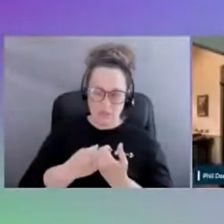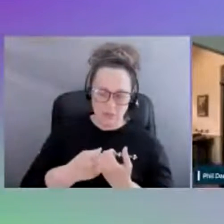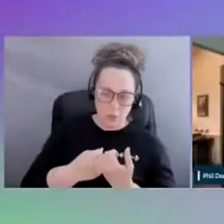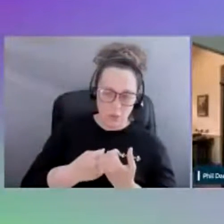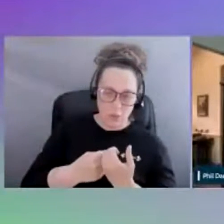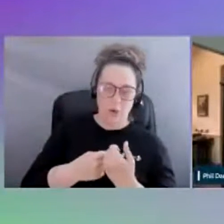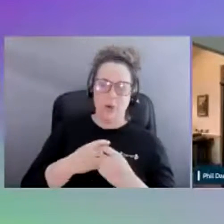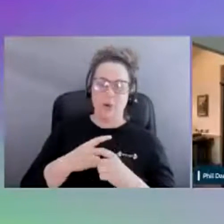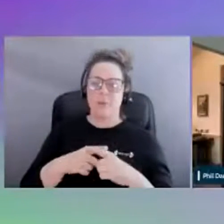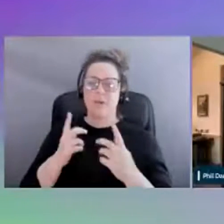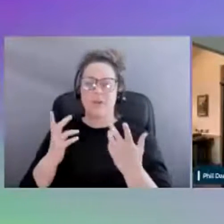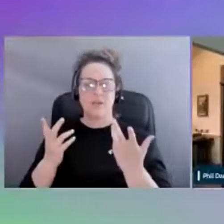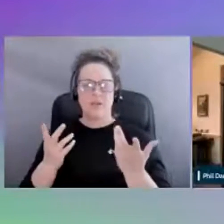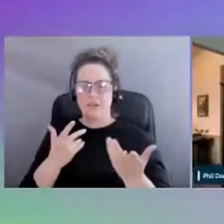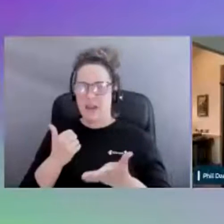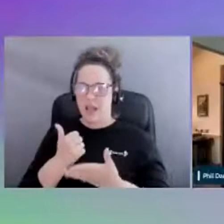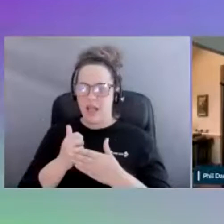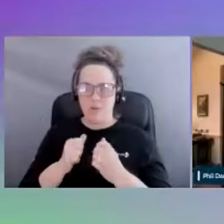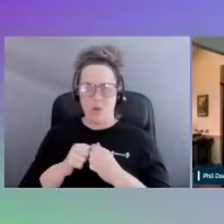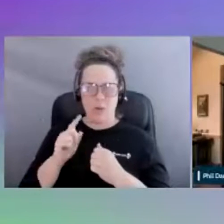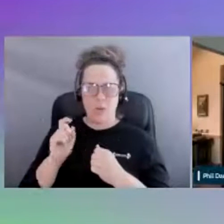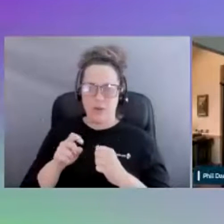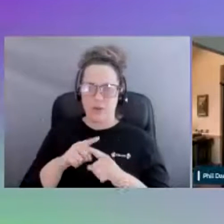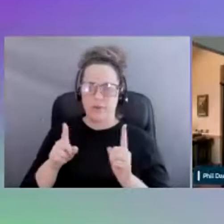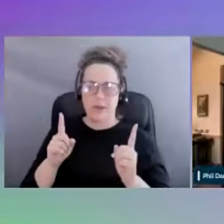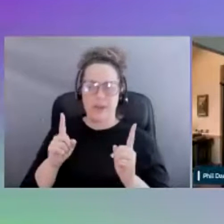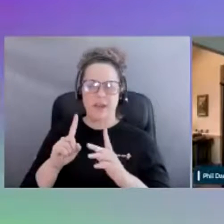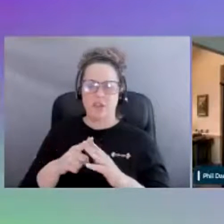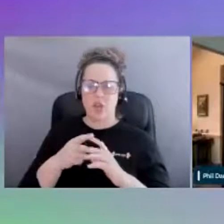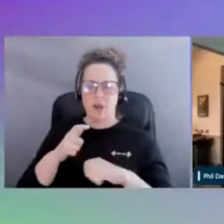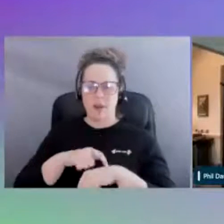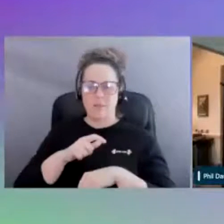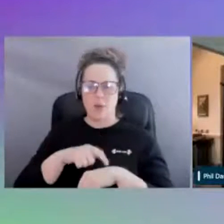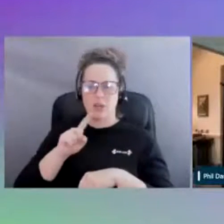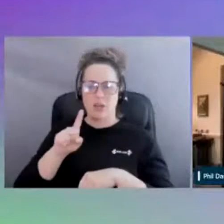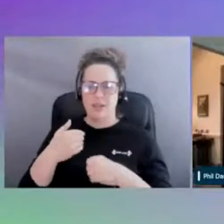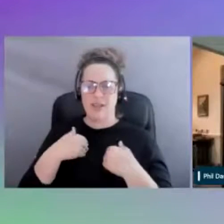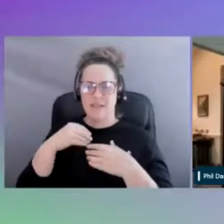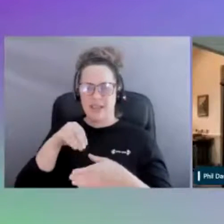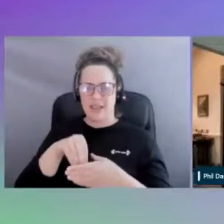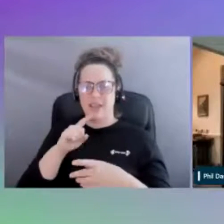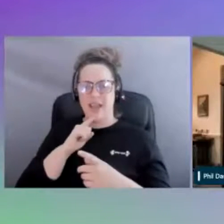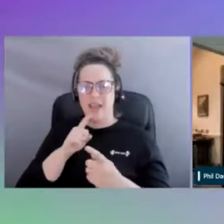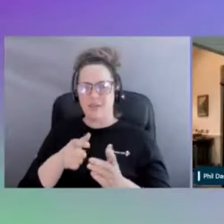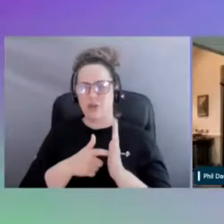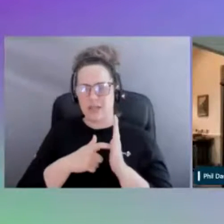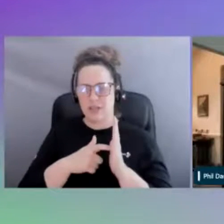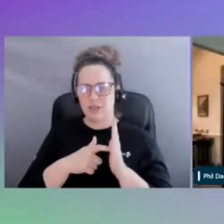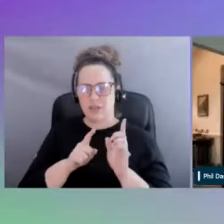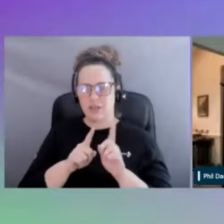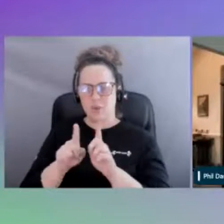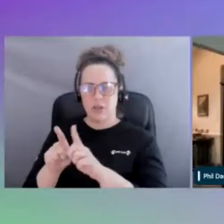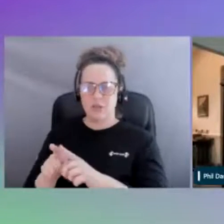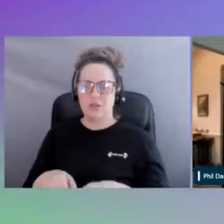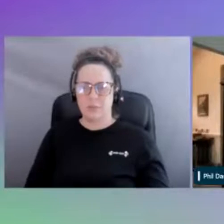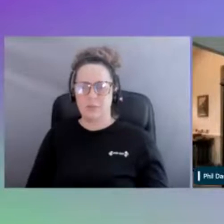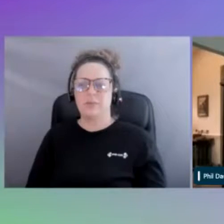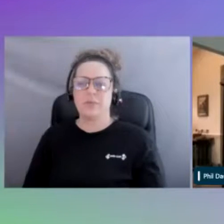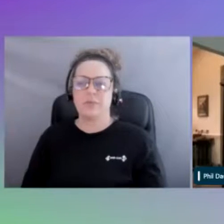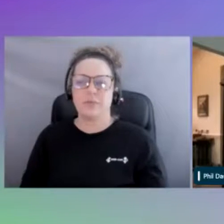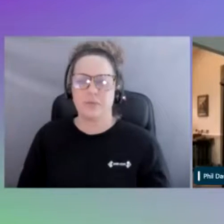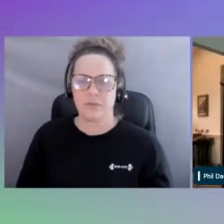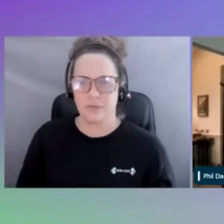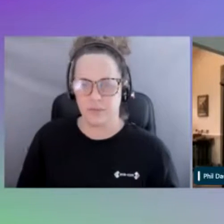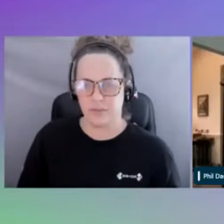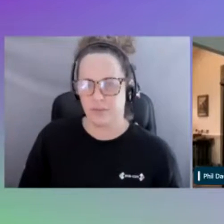procurement, to help with questions, but a starting point is just having it in there as criteria as well. Yeah. Like